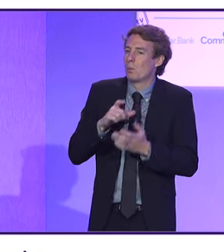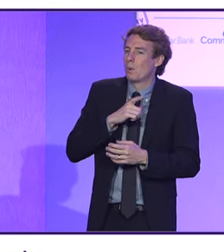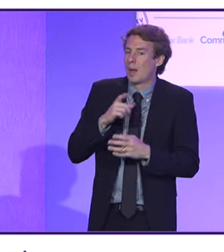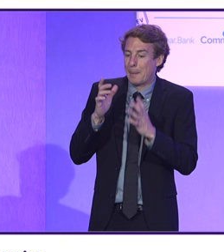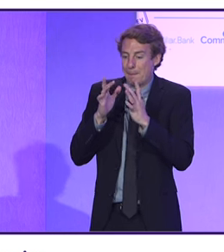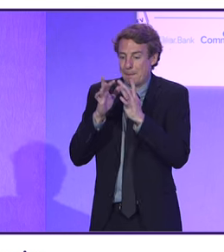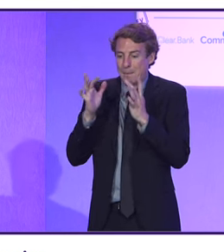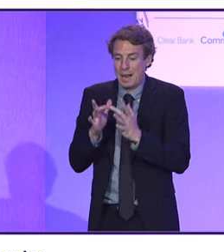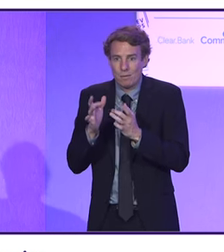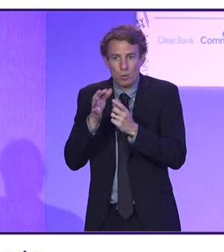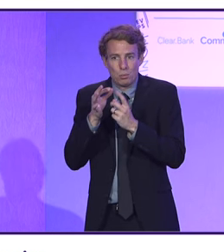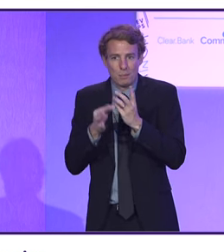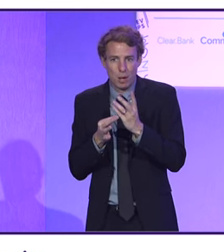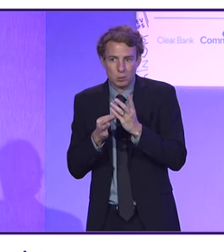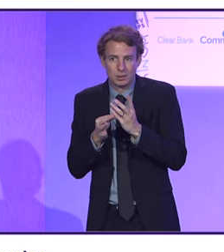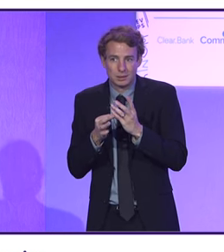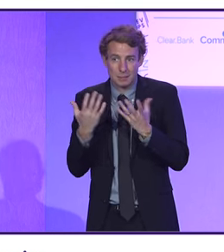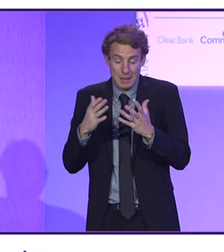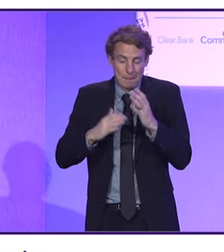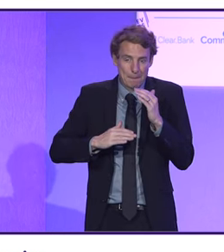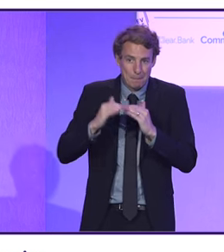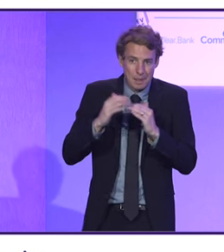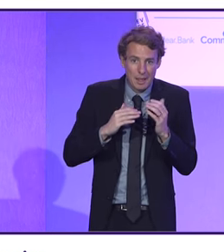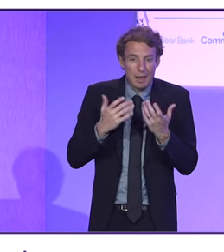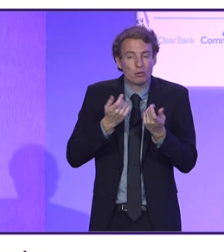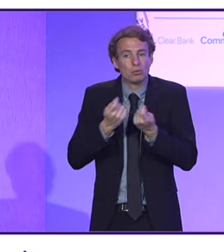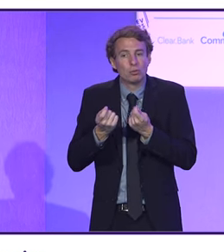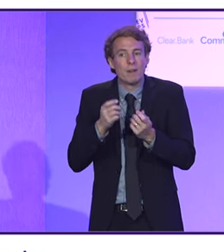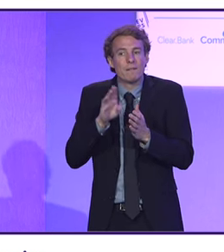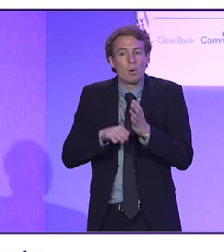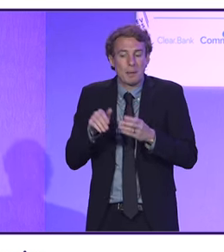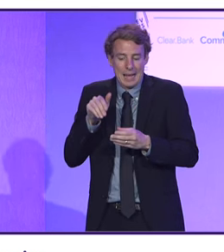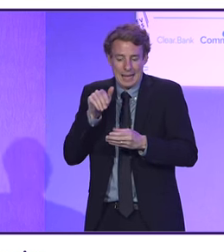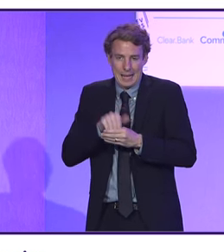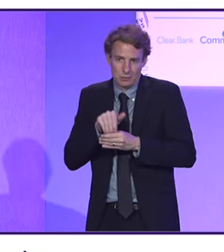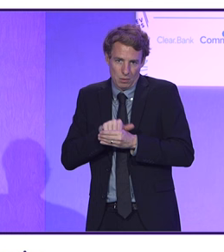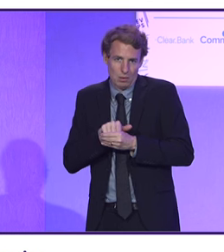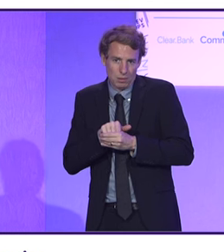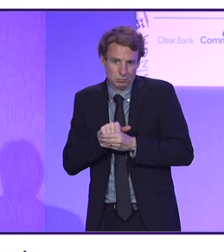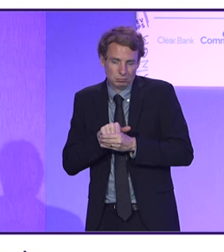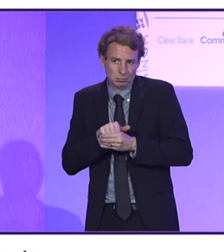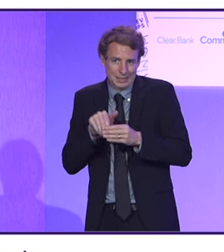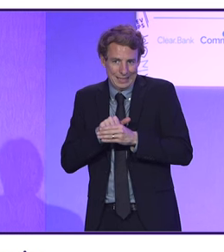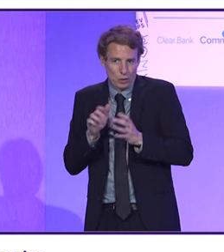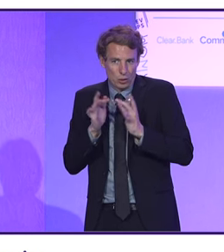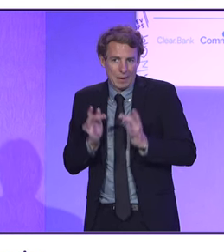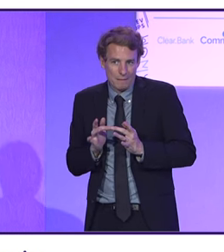are built, run, and supported by an internal platform team. So you're using DevOps principles at